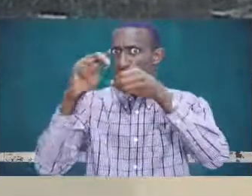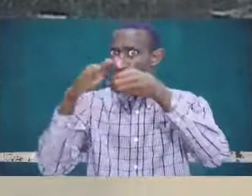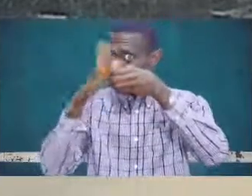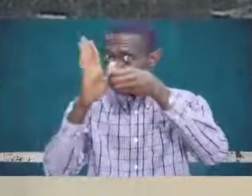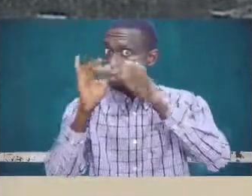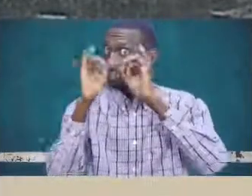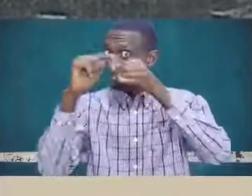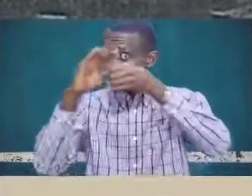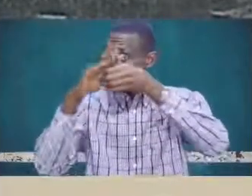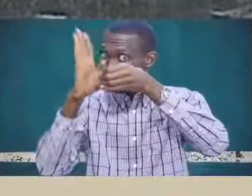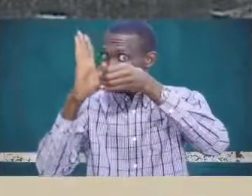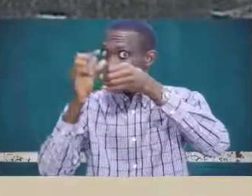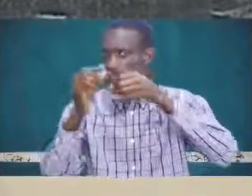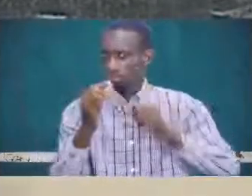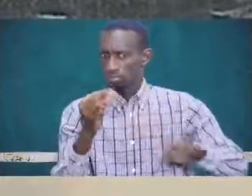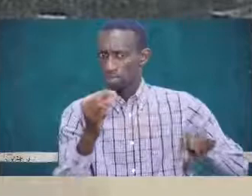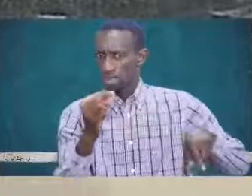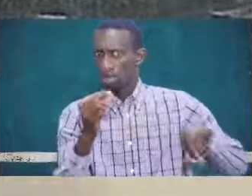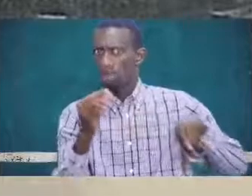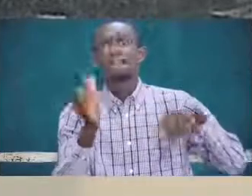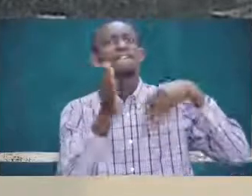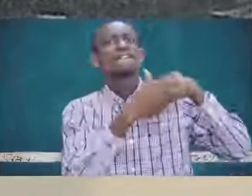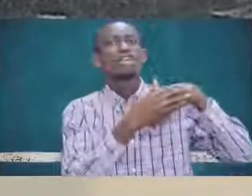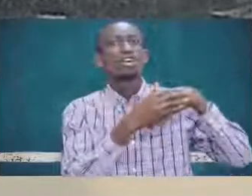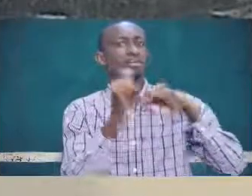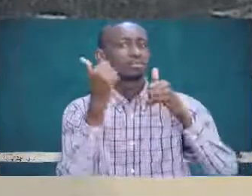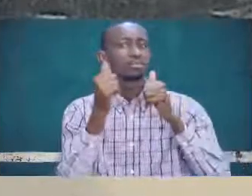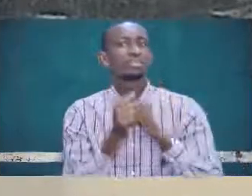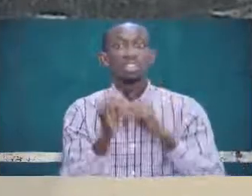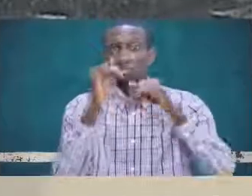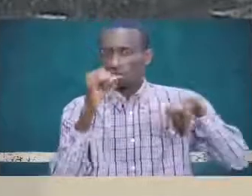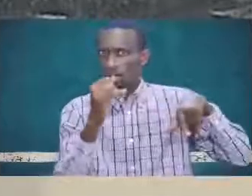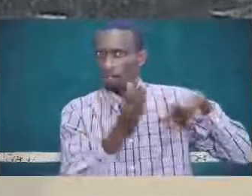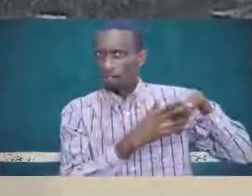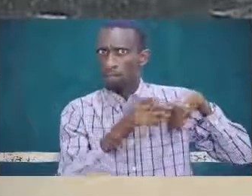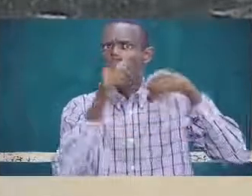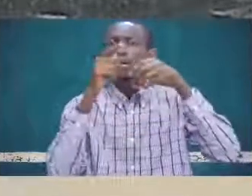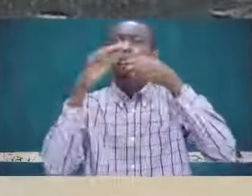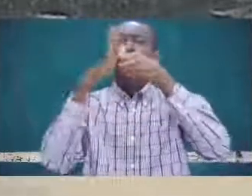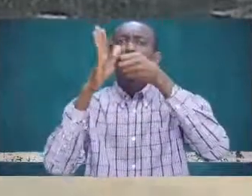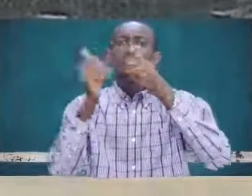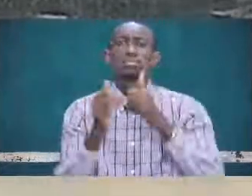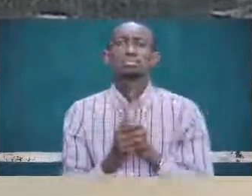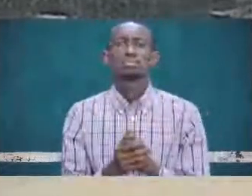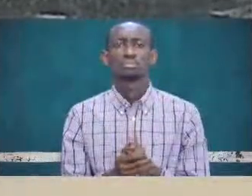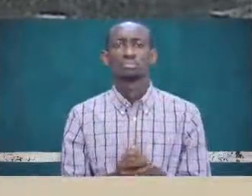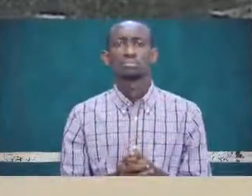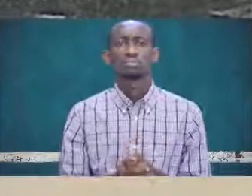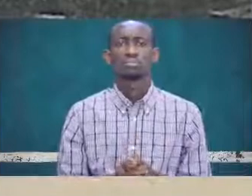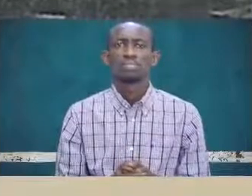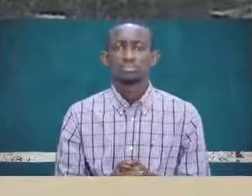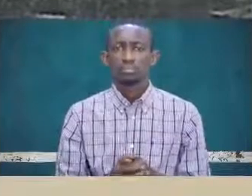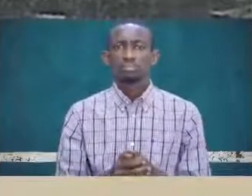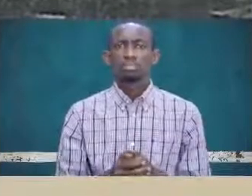retain the food for a long period. That is, say, in the stomach, that can just be stored between 2